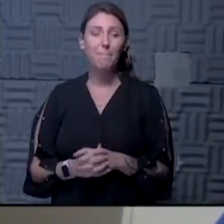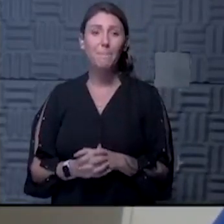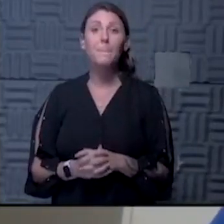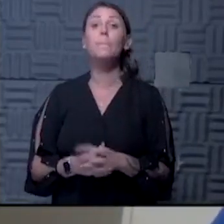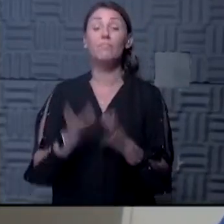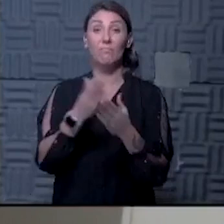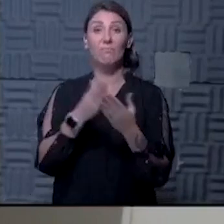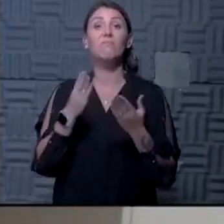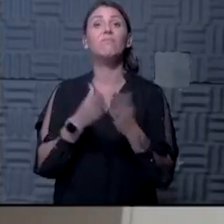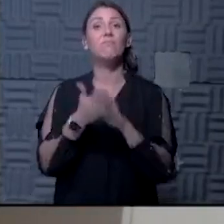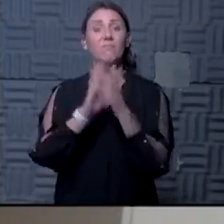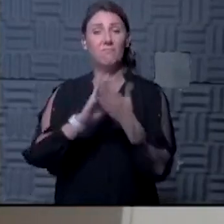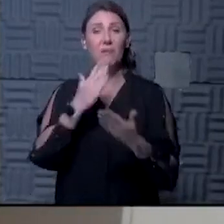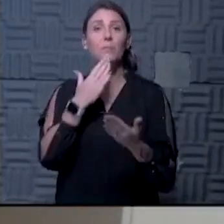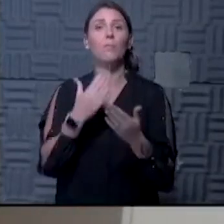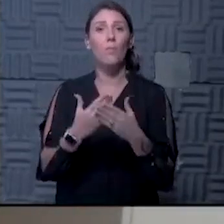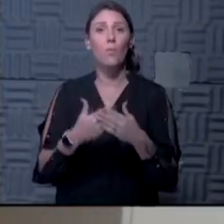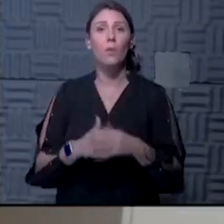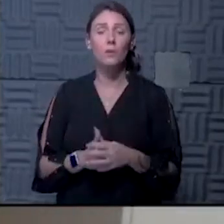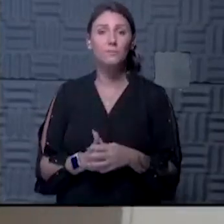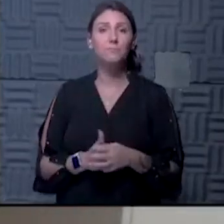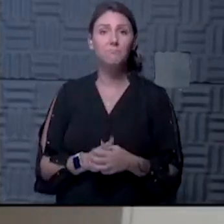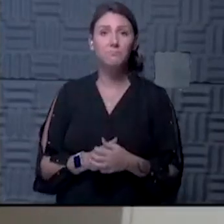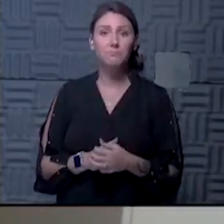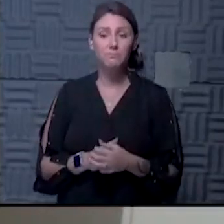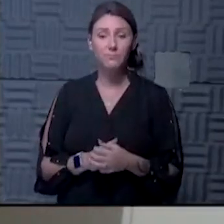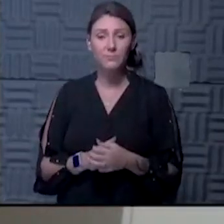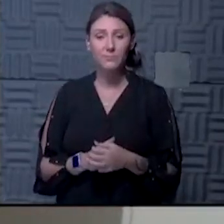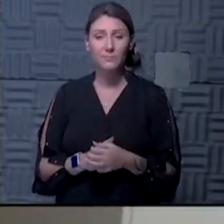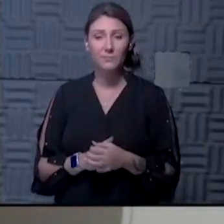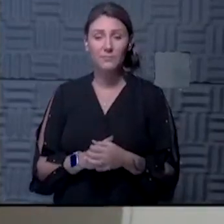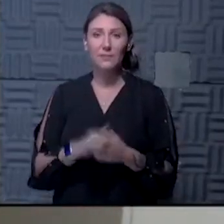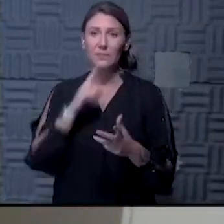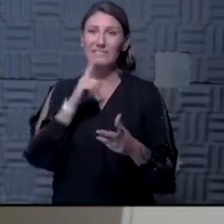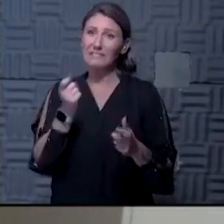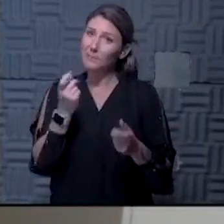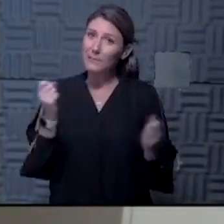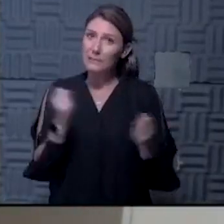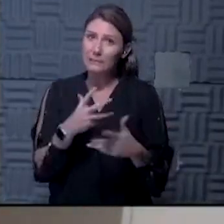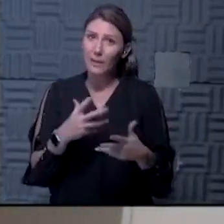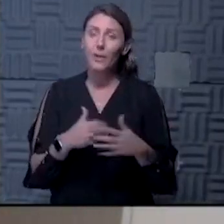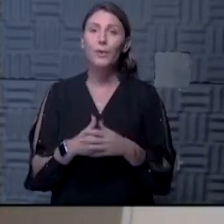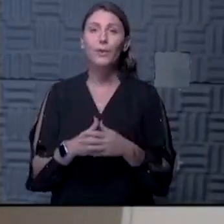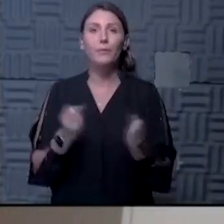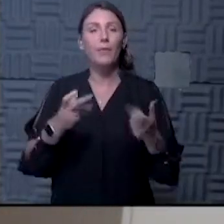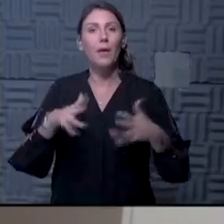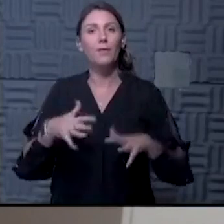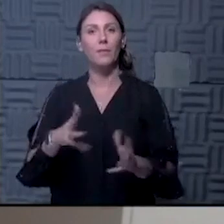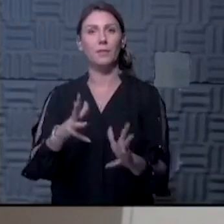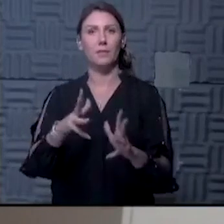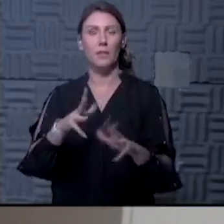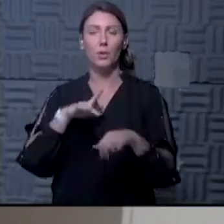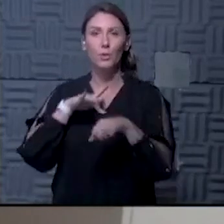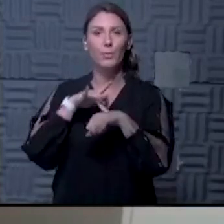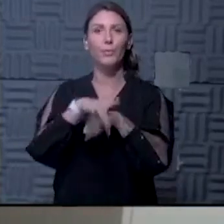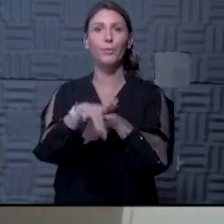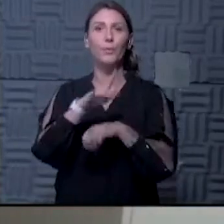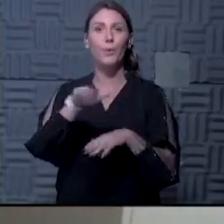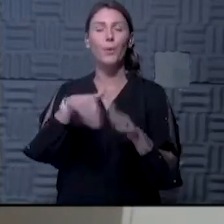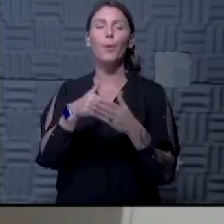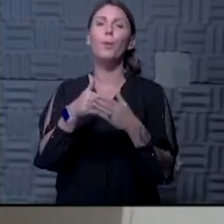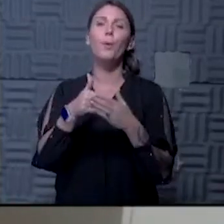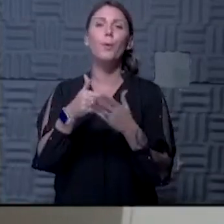Things did go pretty well. It was pretty scary. A lot of anxiety early on. I think it was all